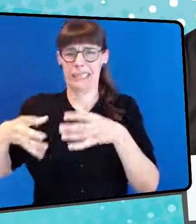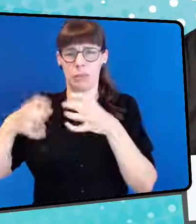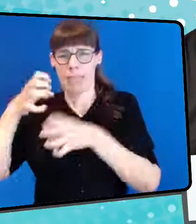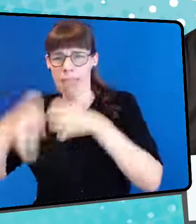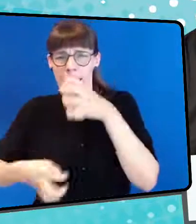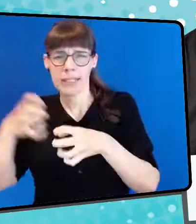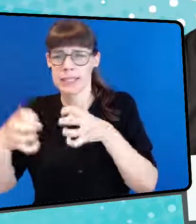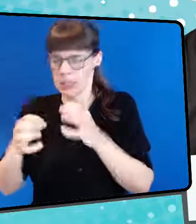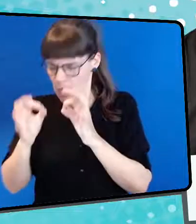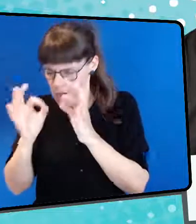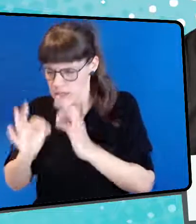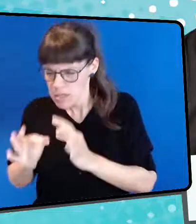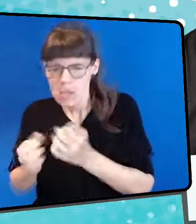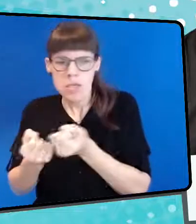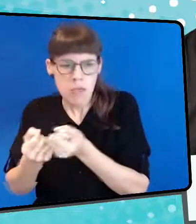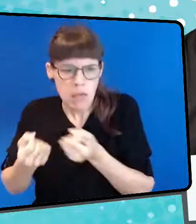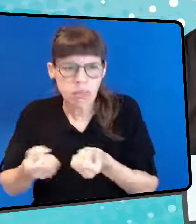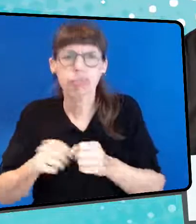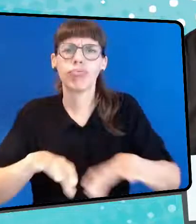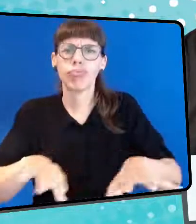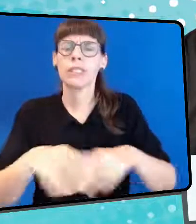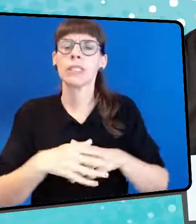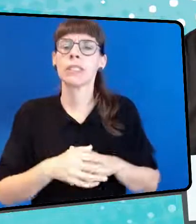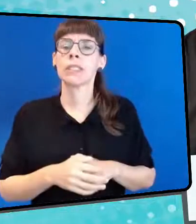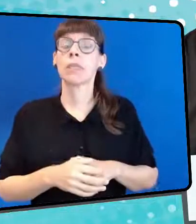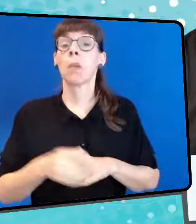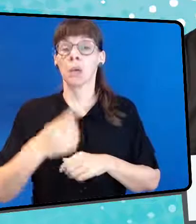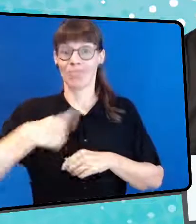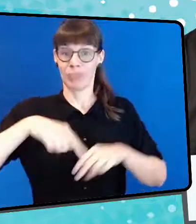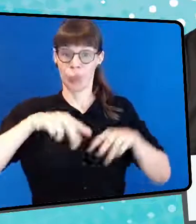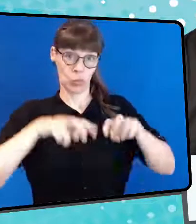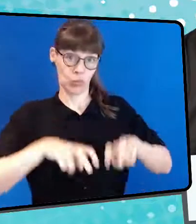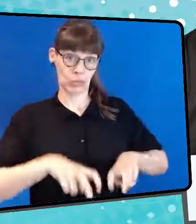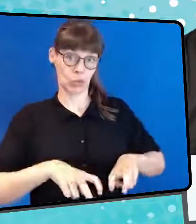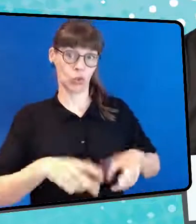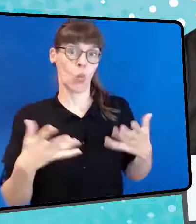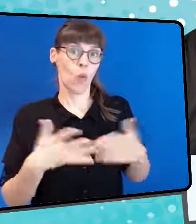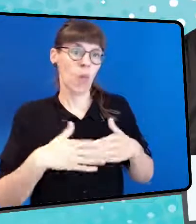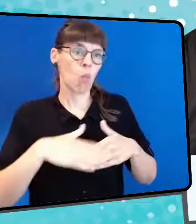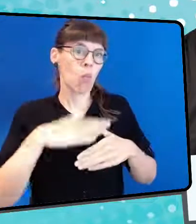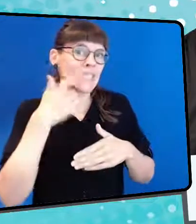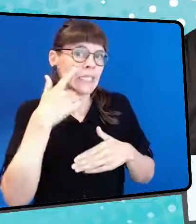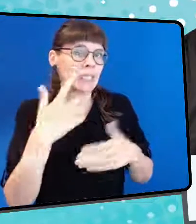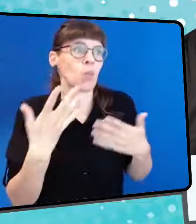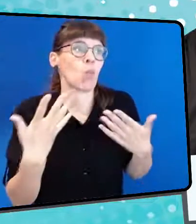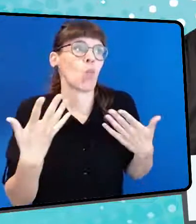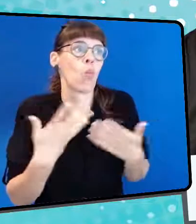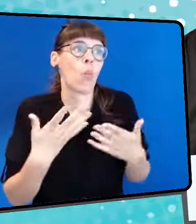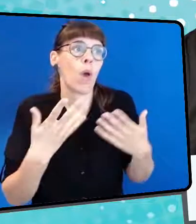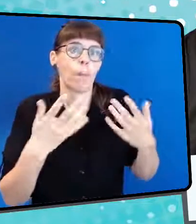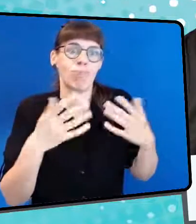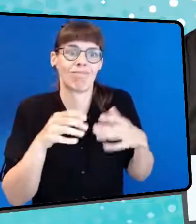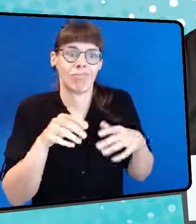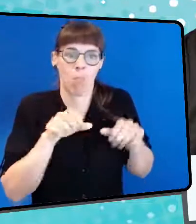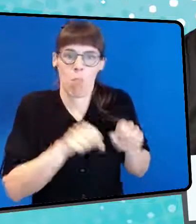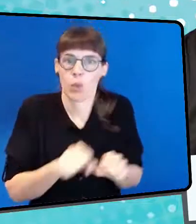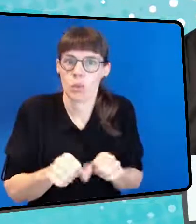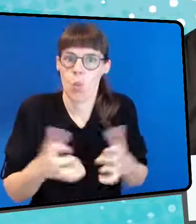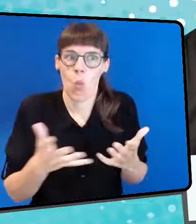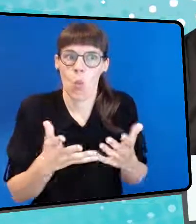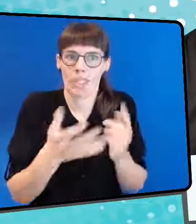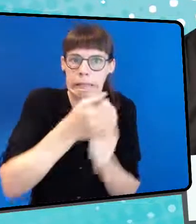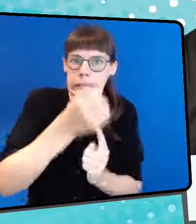Within research, our job really is to kind of explore the boundaries of what's possible, and so in doing that, we're doing a lot